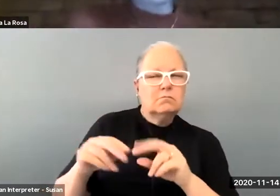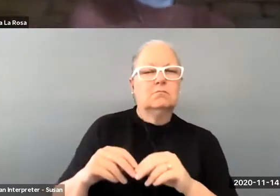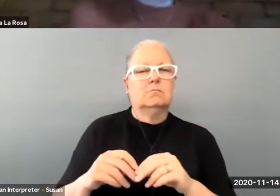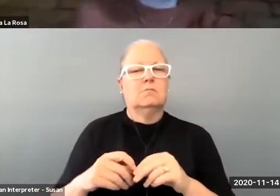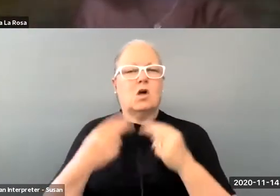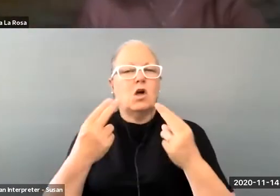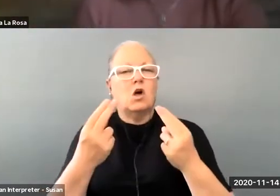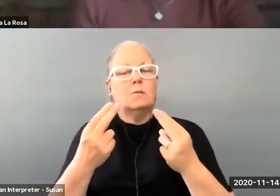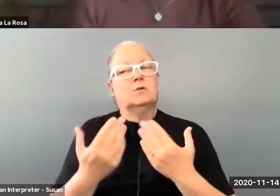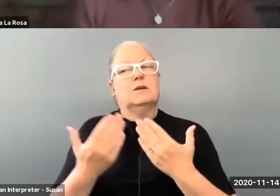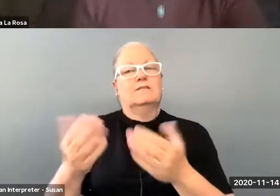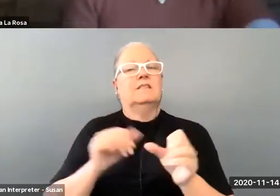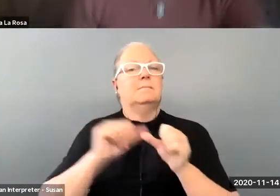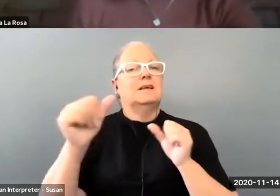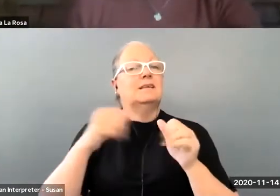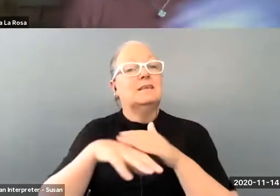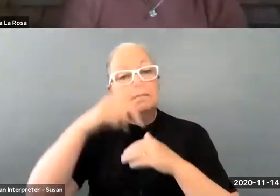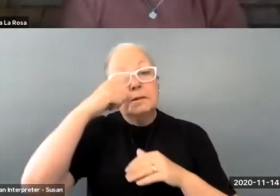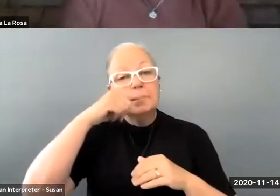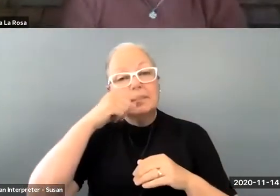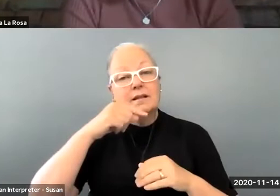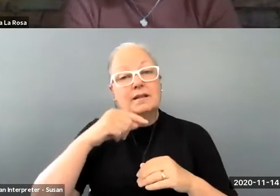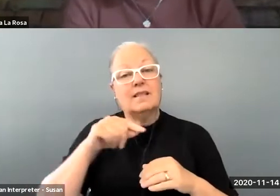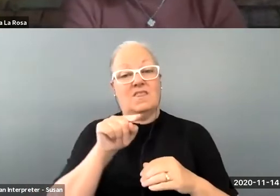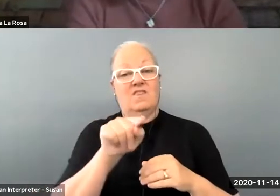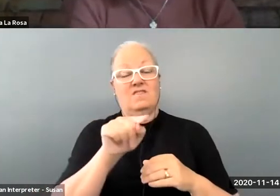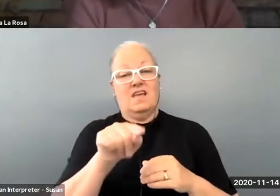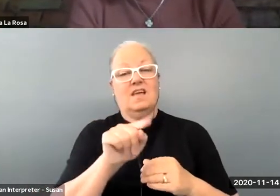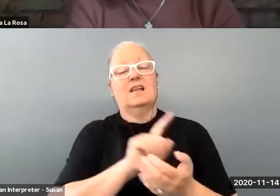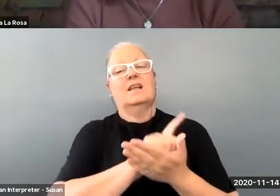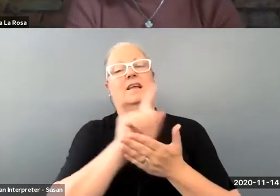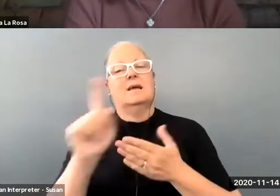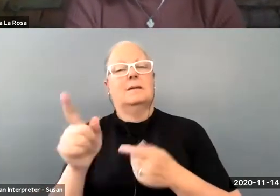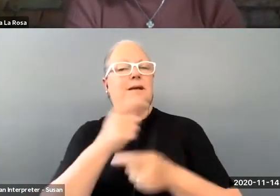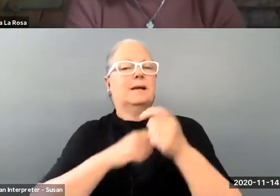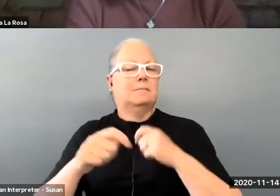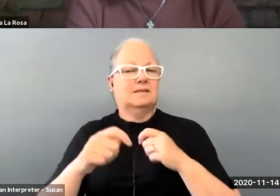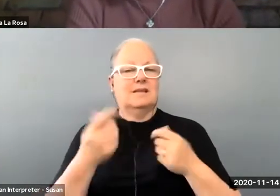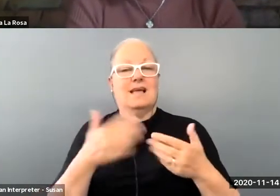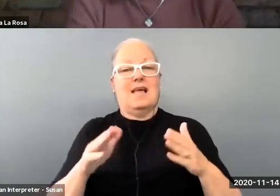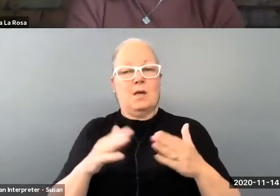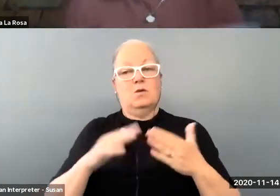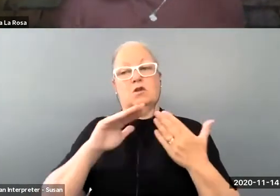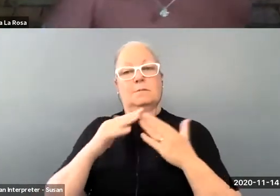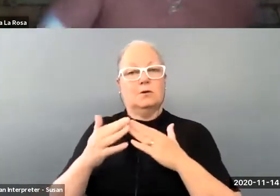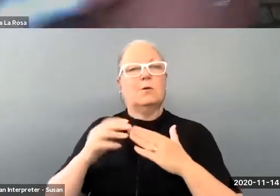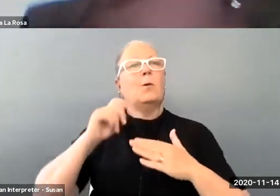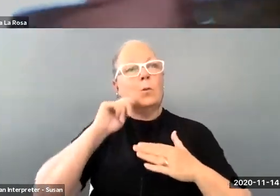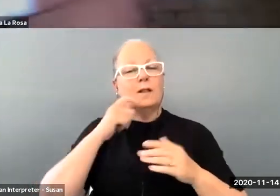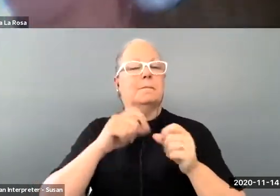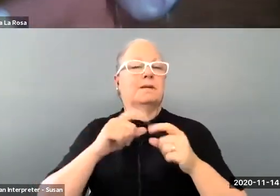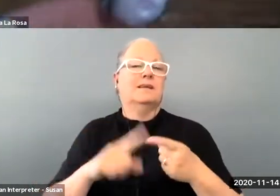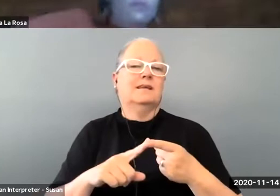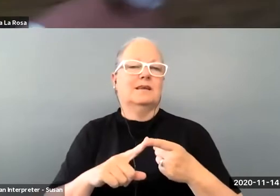in people, that gradually that becomes the way that community functions, that it's a